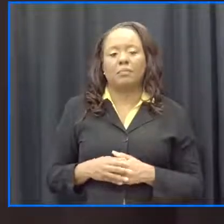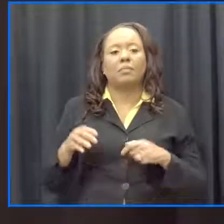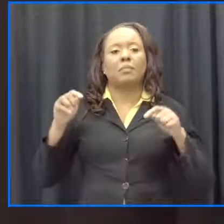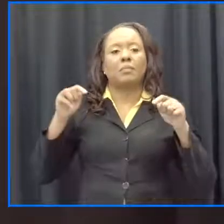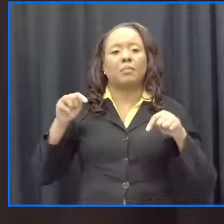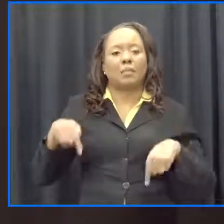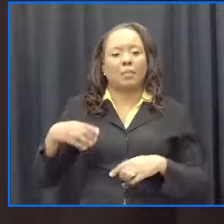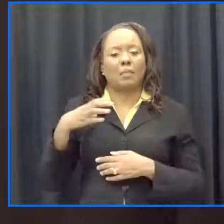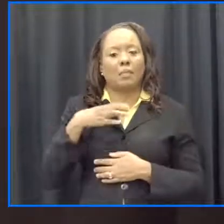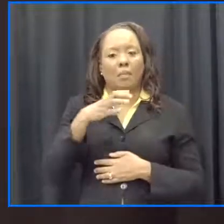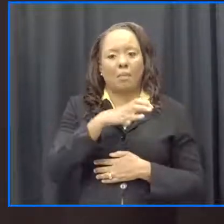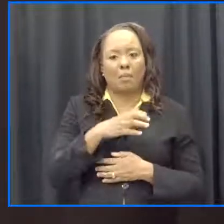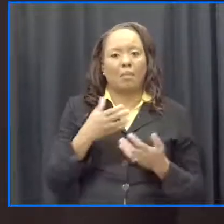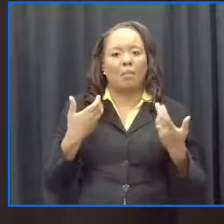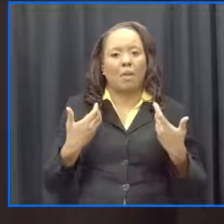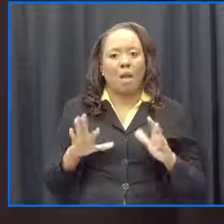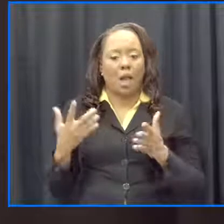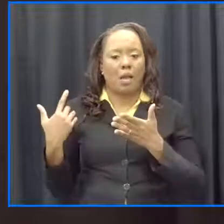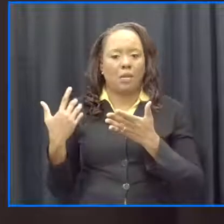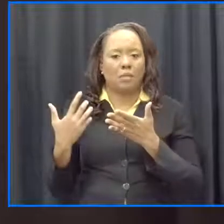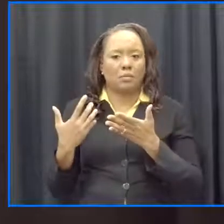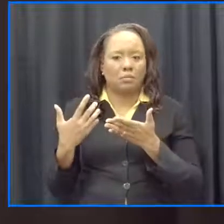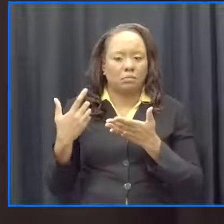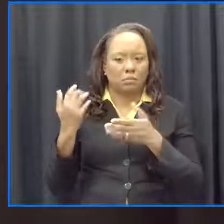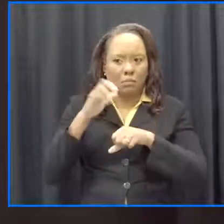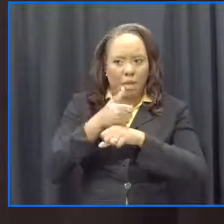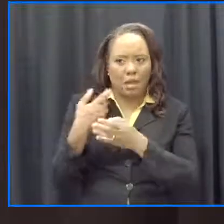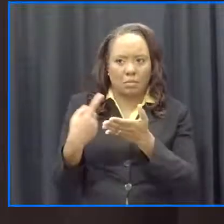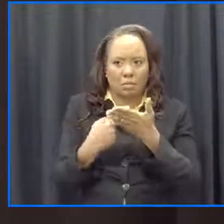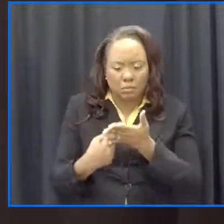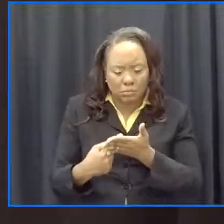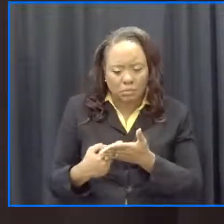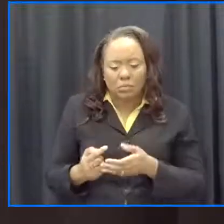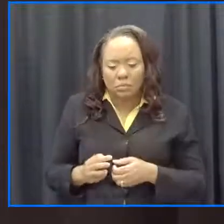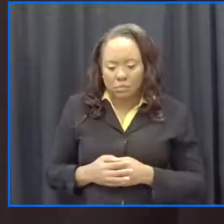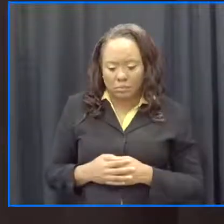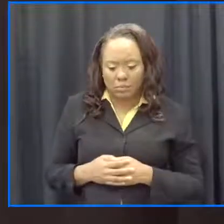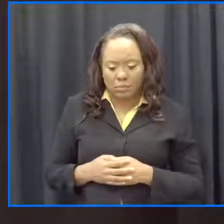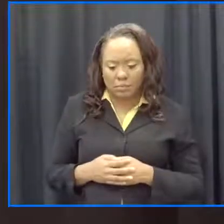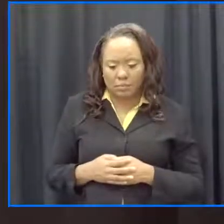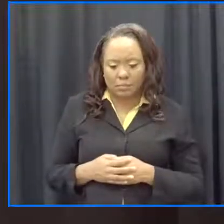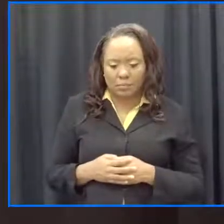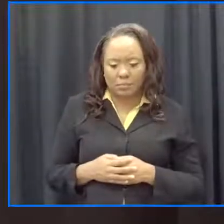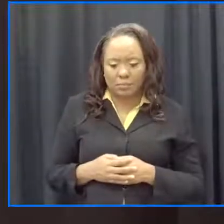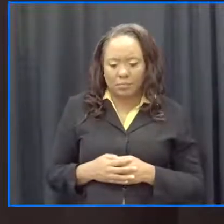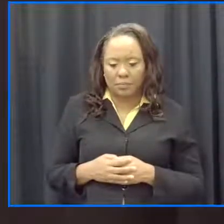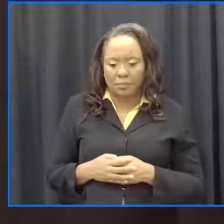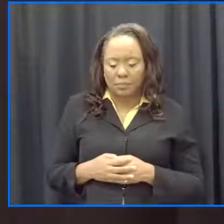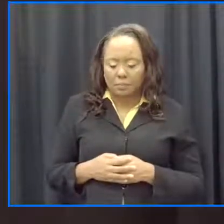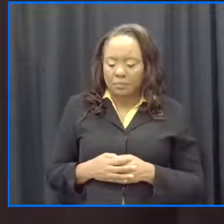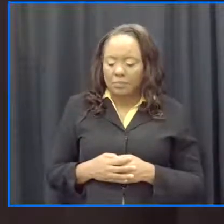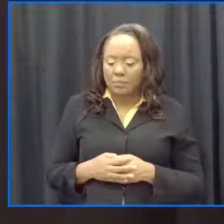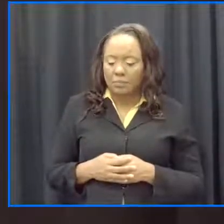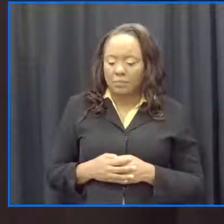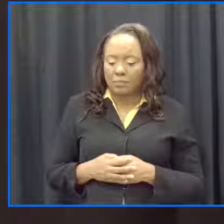that has already been covered by the Cox and Ford Commissions. That is not a bad thing. I expect engagement